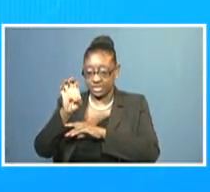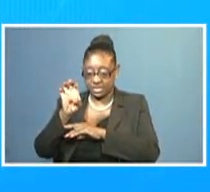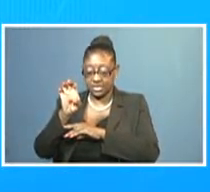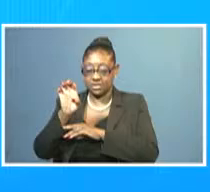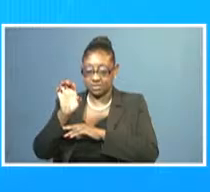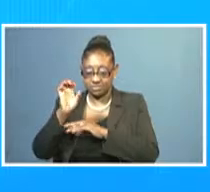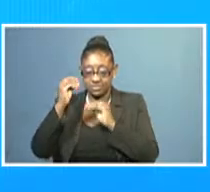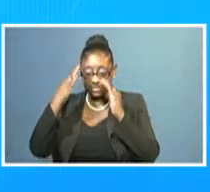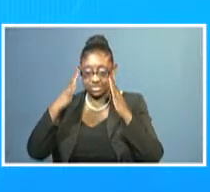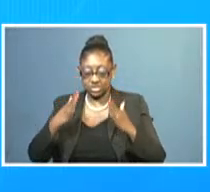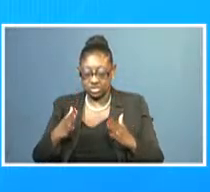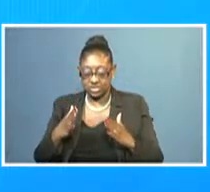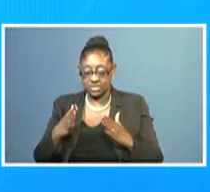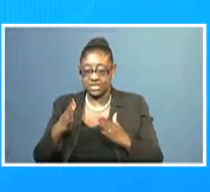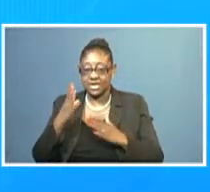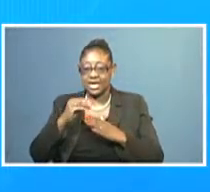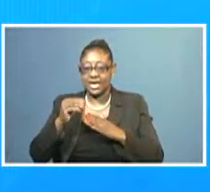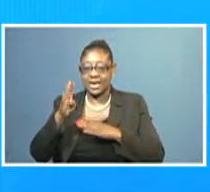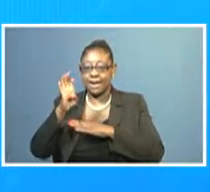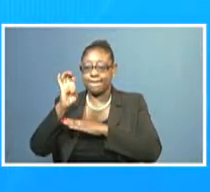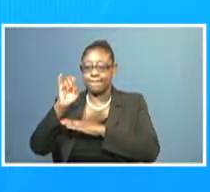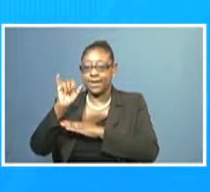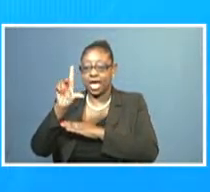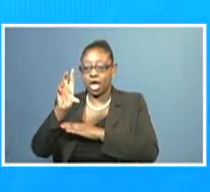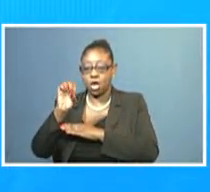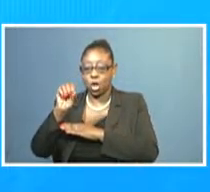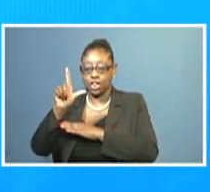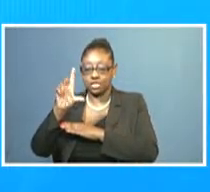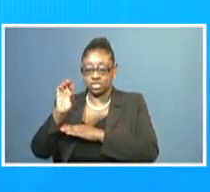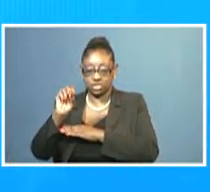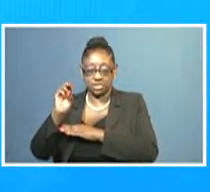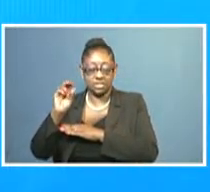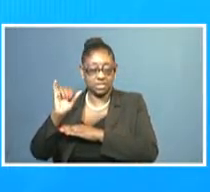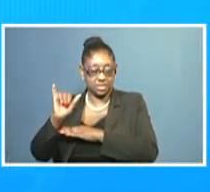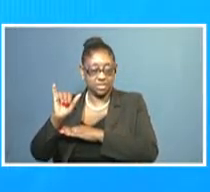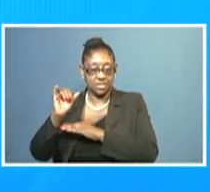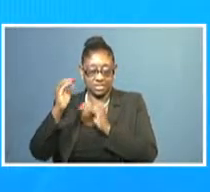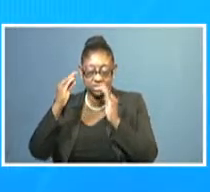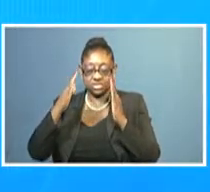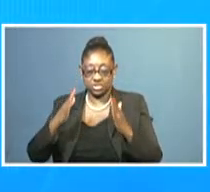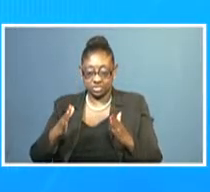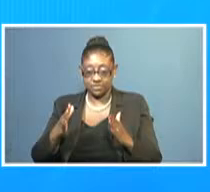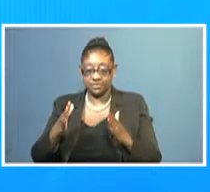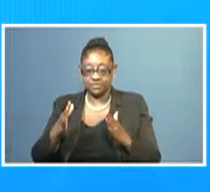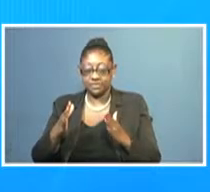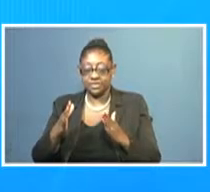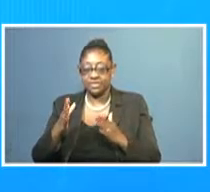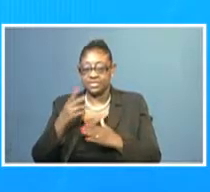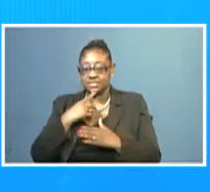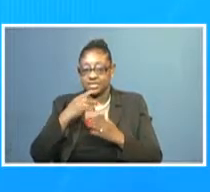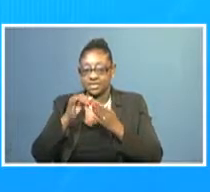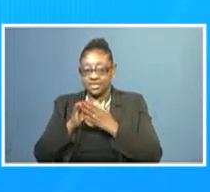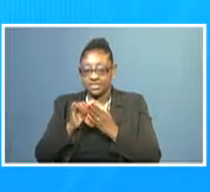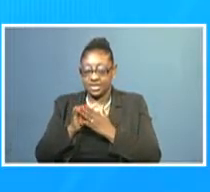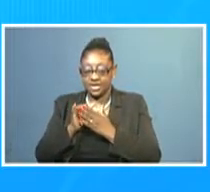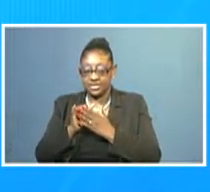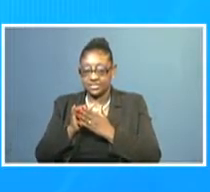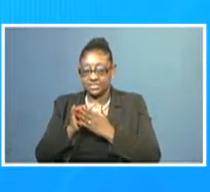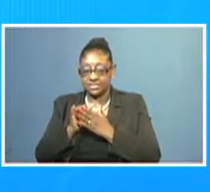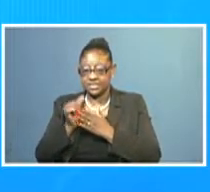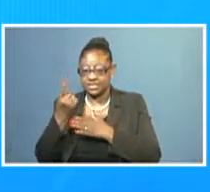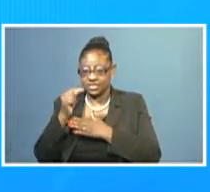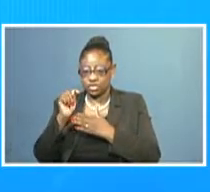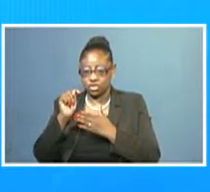teachers, and a biology teacher. And the absurdity is that these